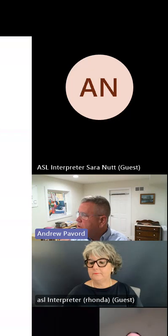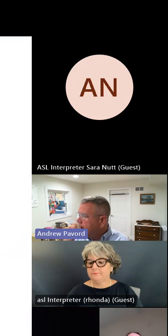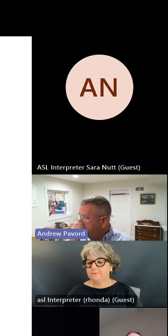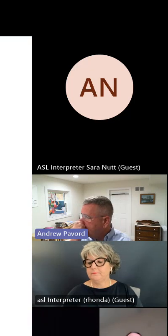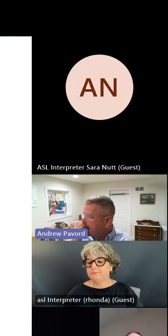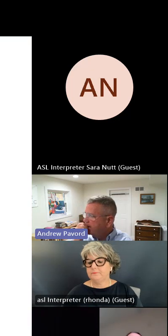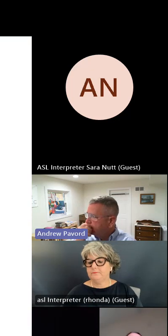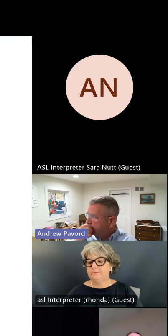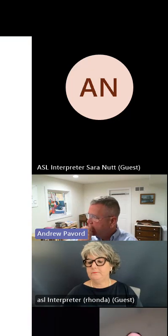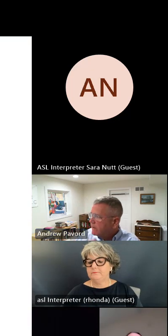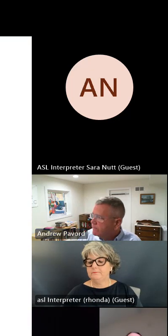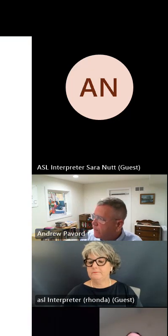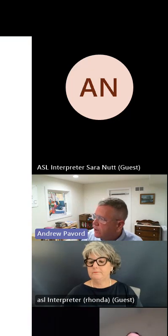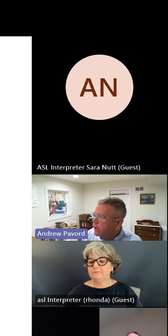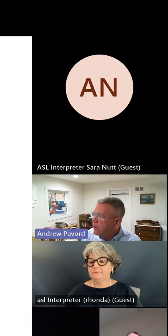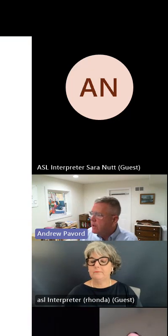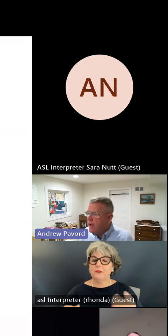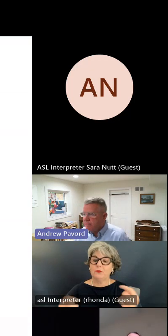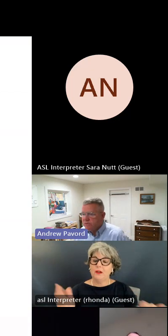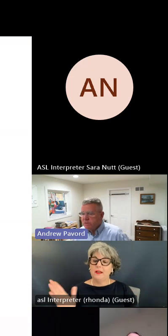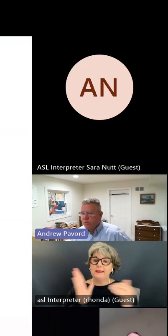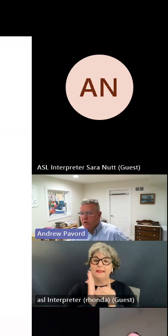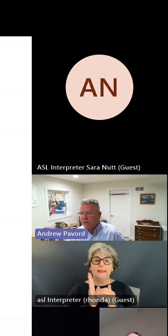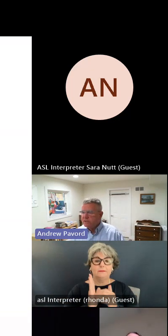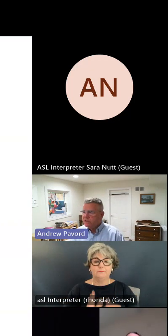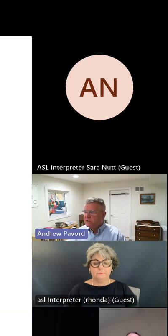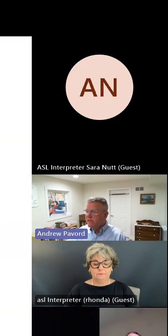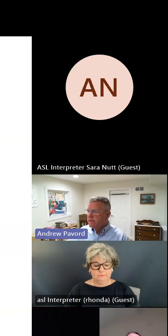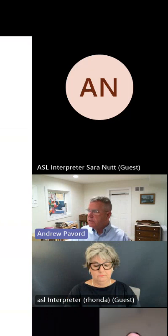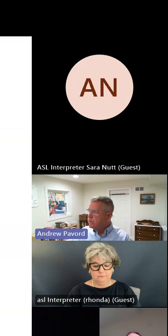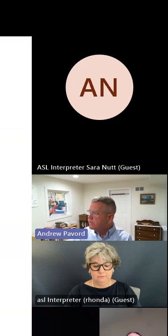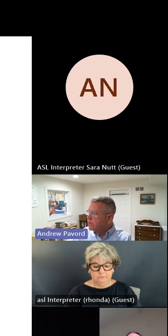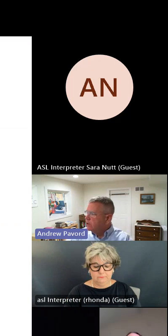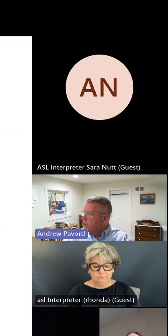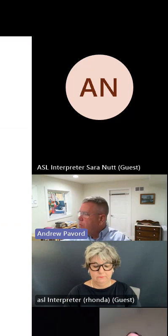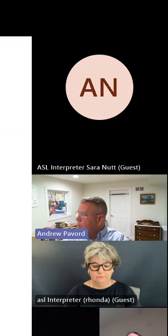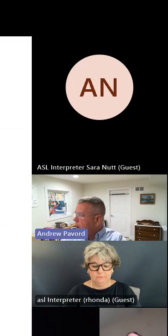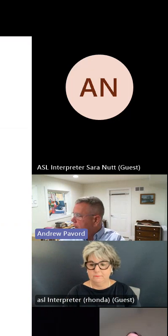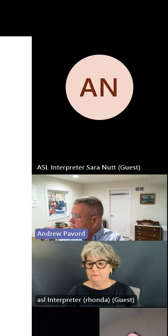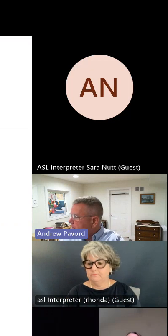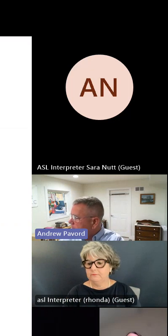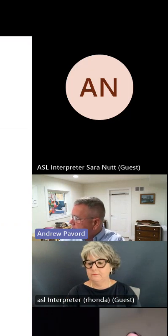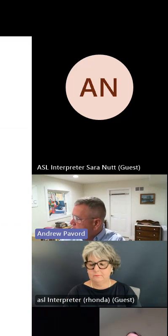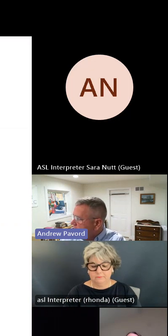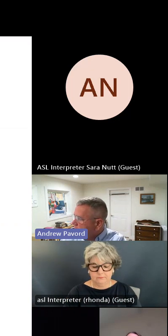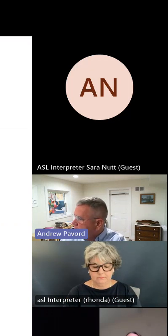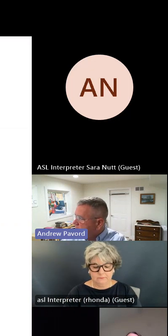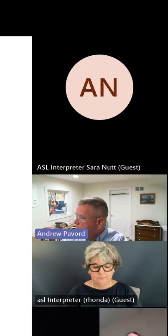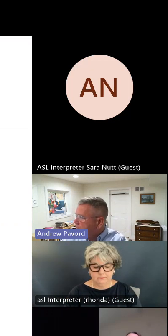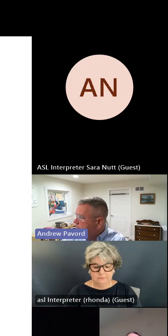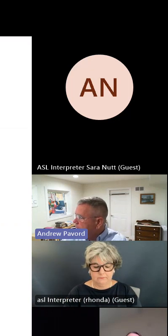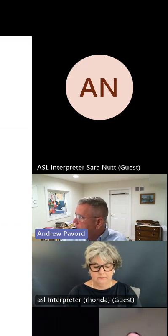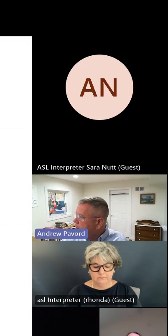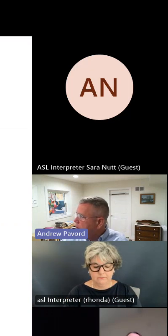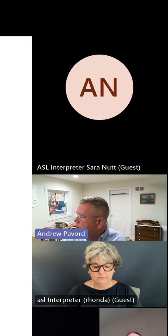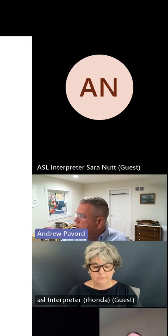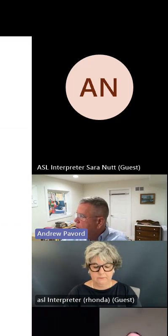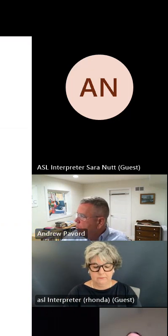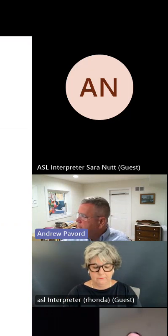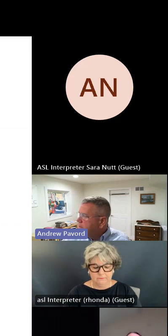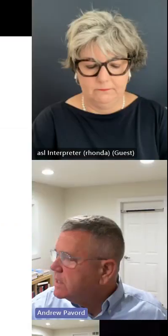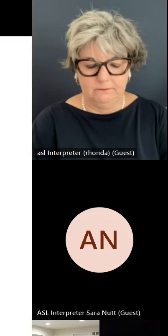So let's try it again for some more questions to see how this works. For Q1, and that's this column